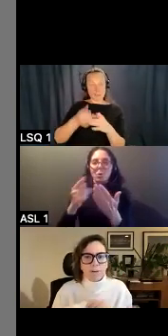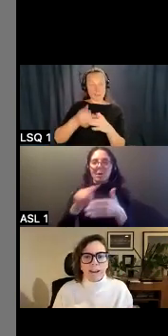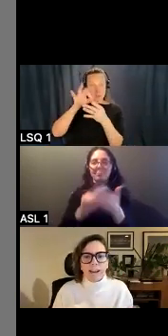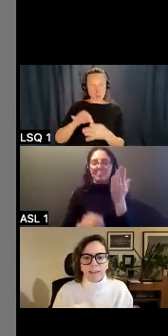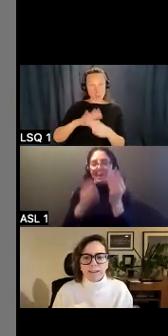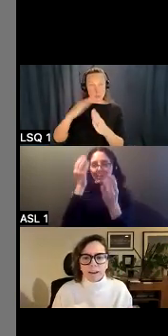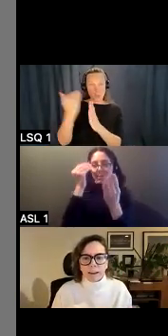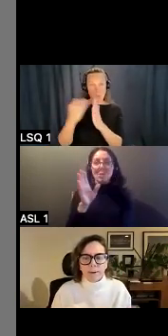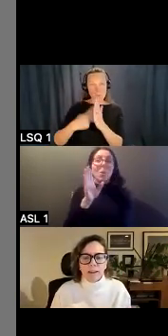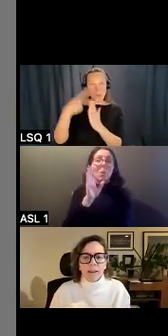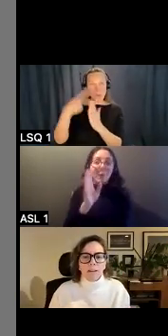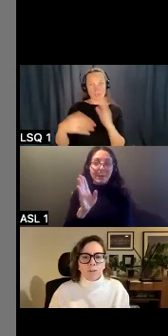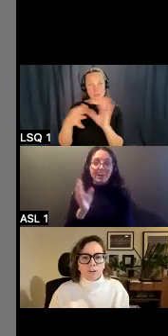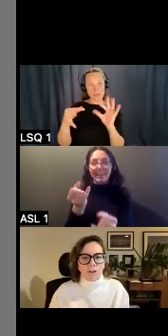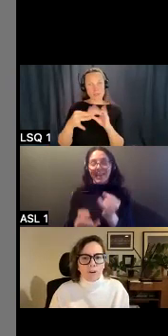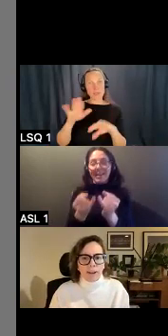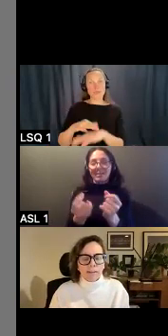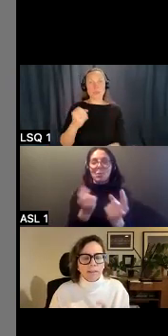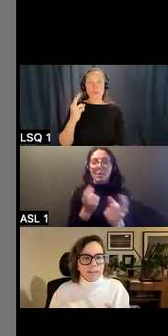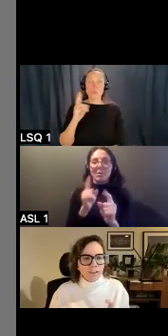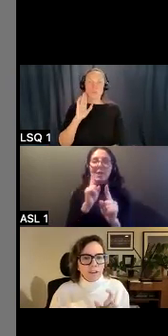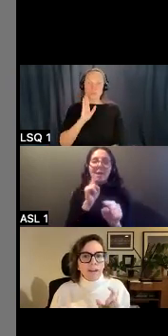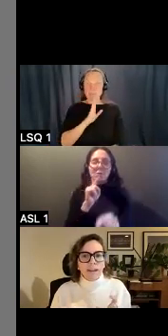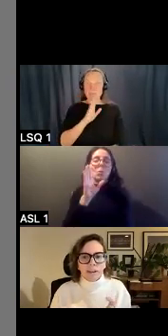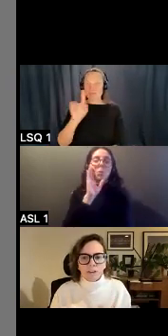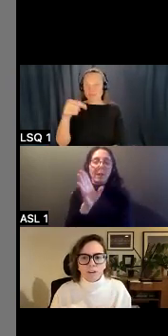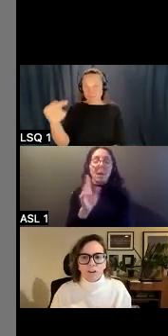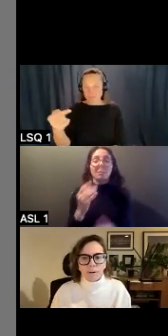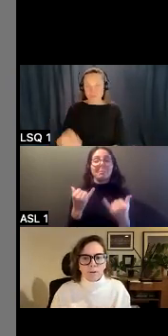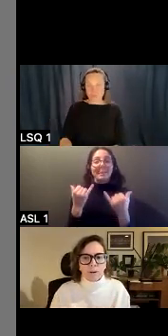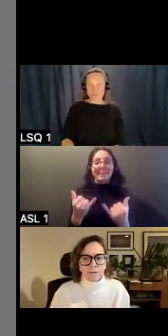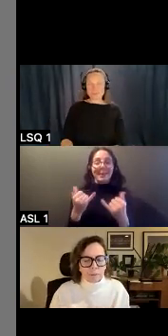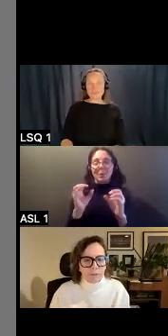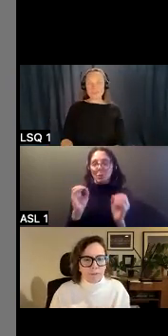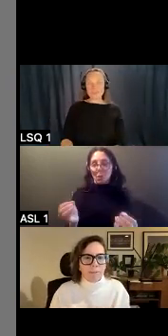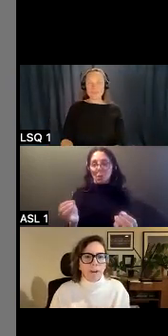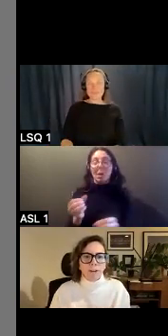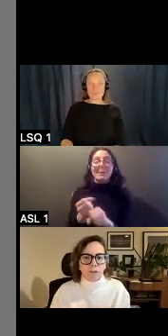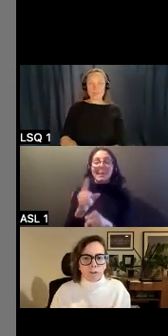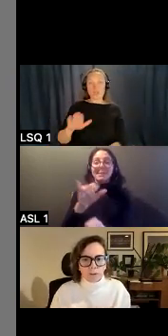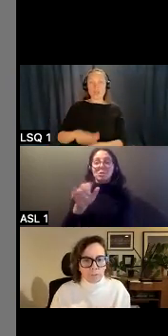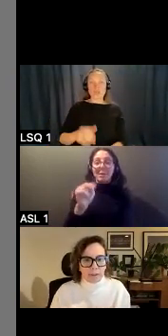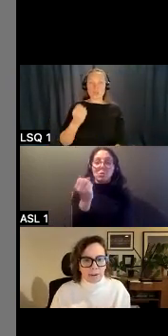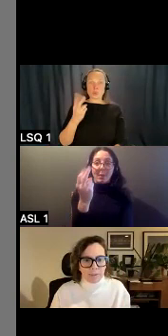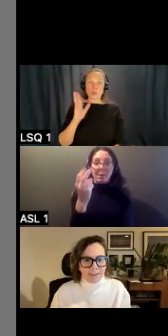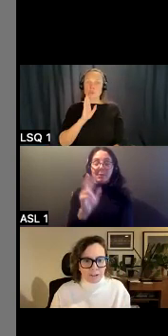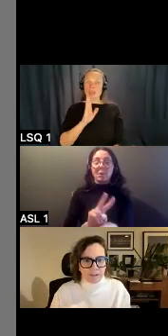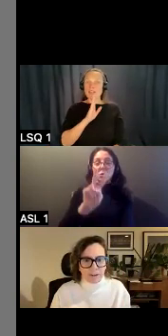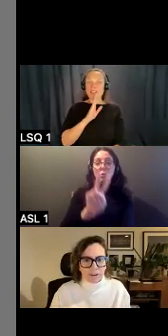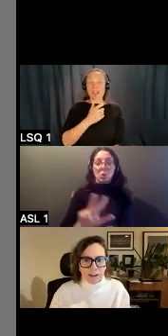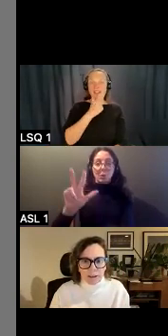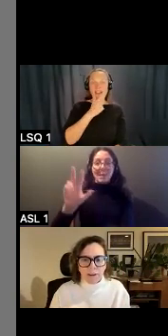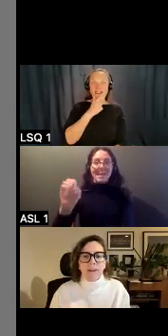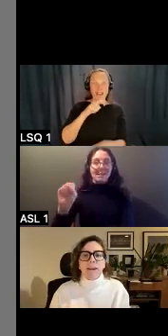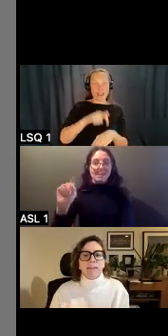a Q&A at that time. So just noting that the session in English on January 12th will be from 2 to 3 p.m. Eastern